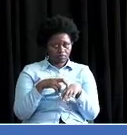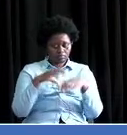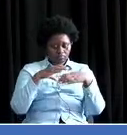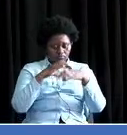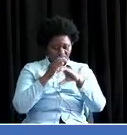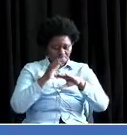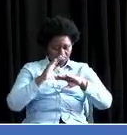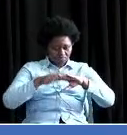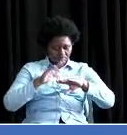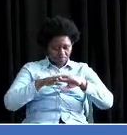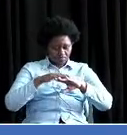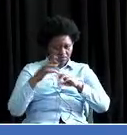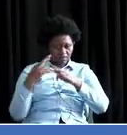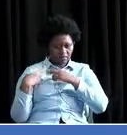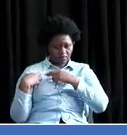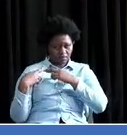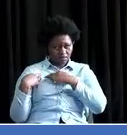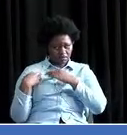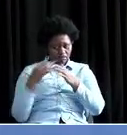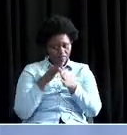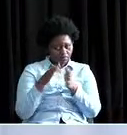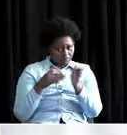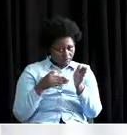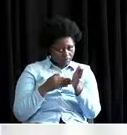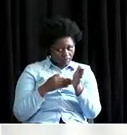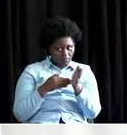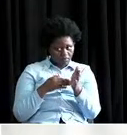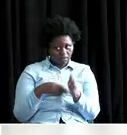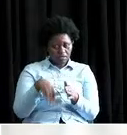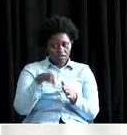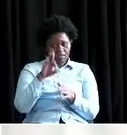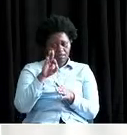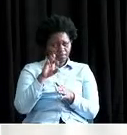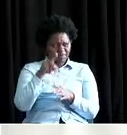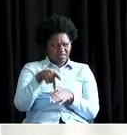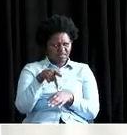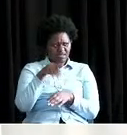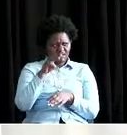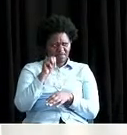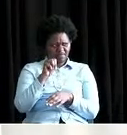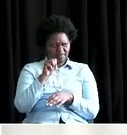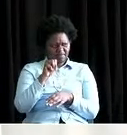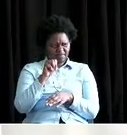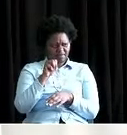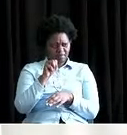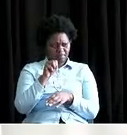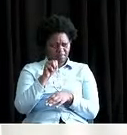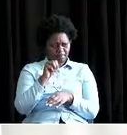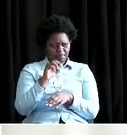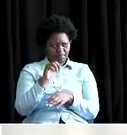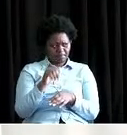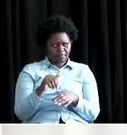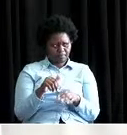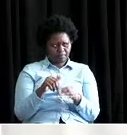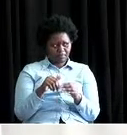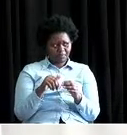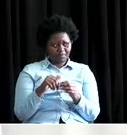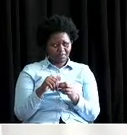consideration that deal with compliance with the MFMA. The first one is